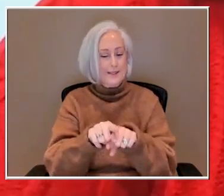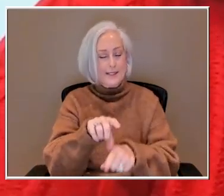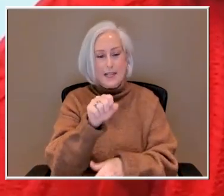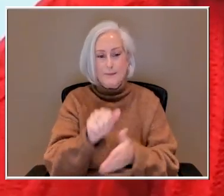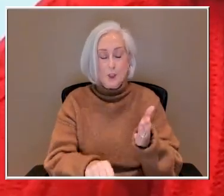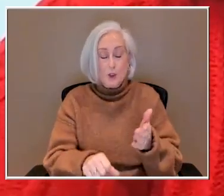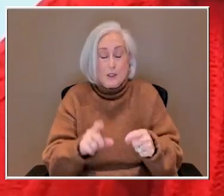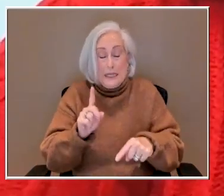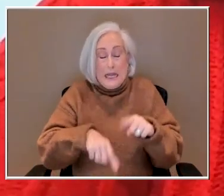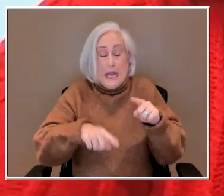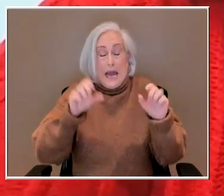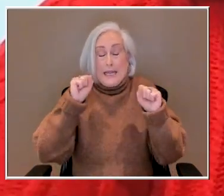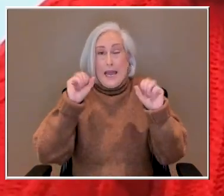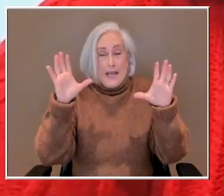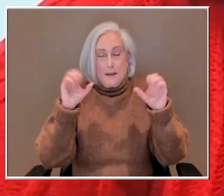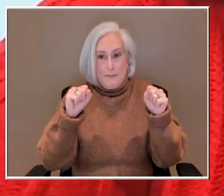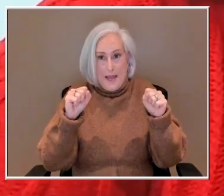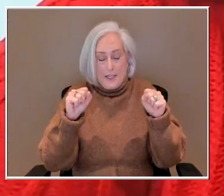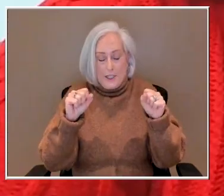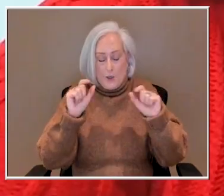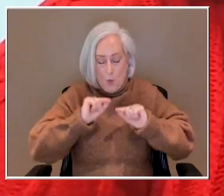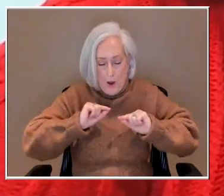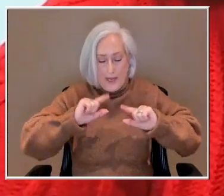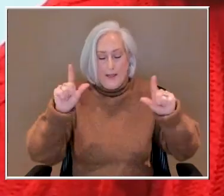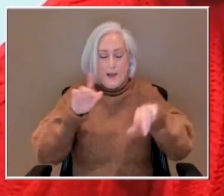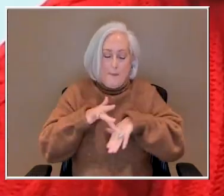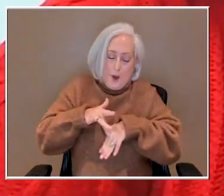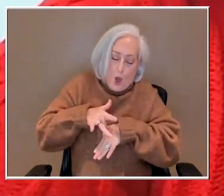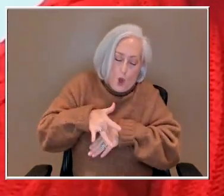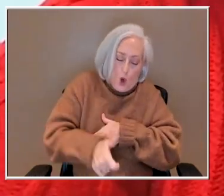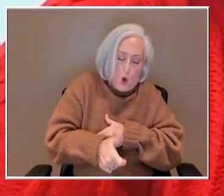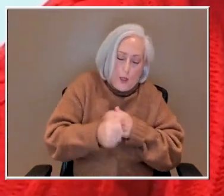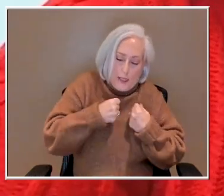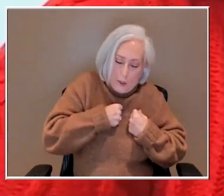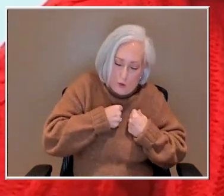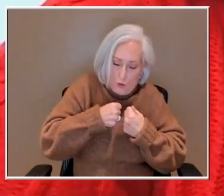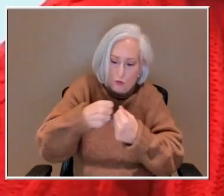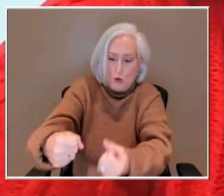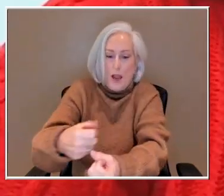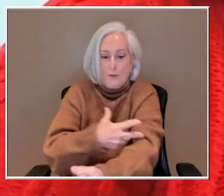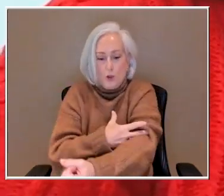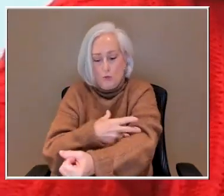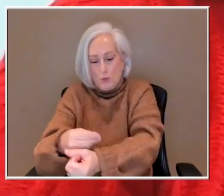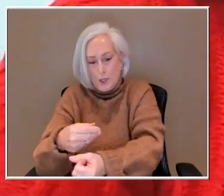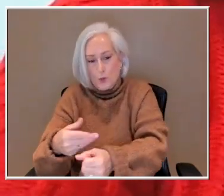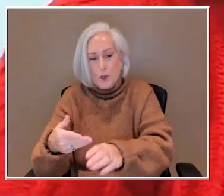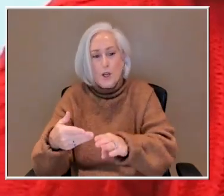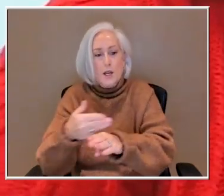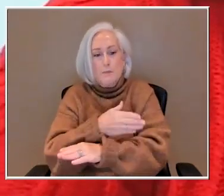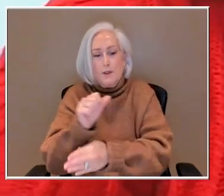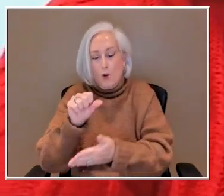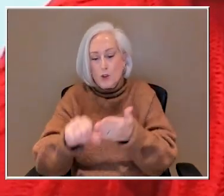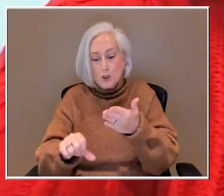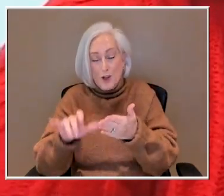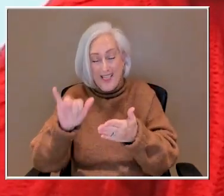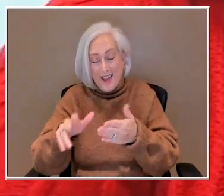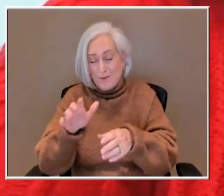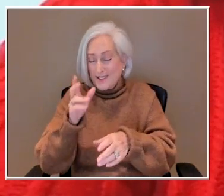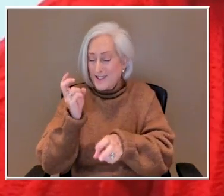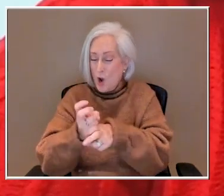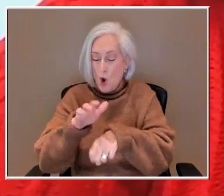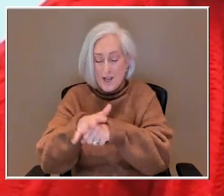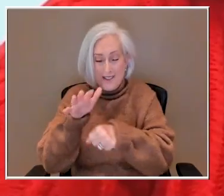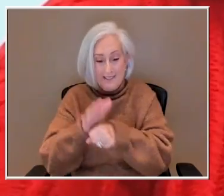imagine getting up early in the morning to get to the hospital to do the blood work before we had the procedure. That was enough for me. And I lived in Kansas